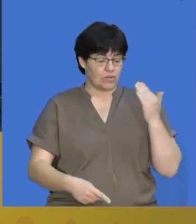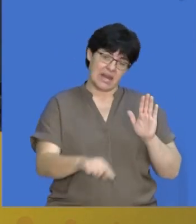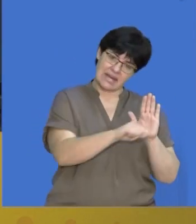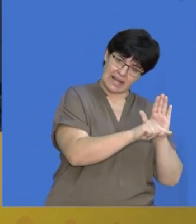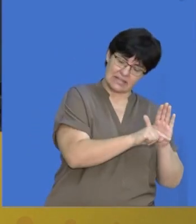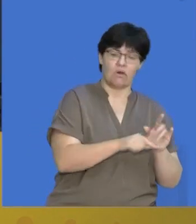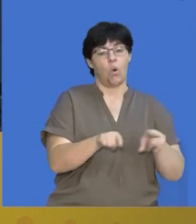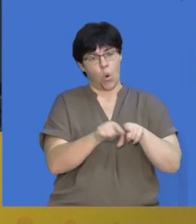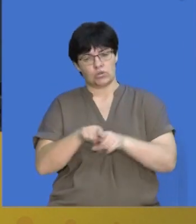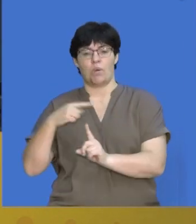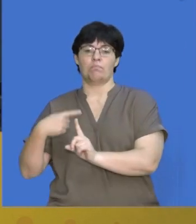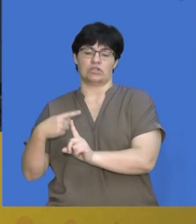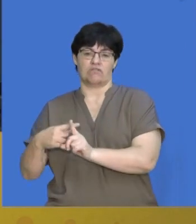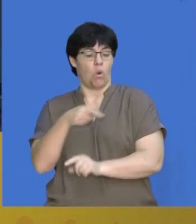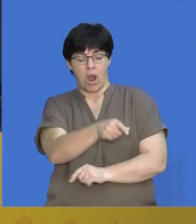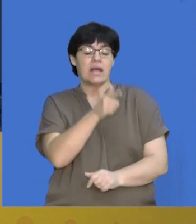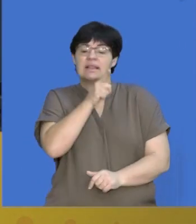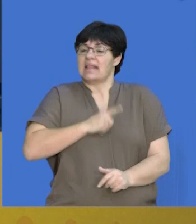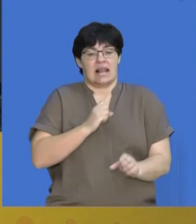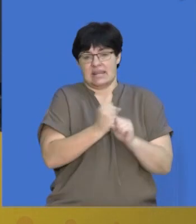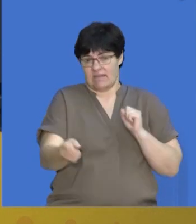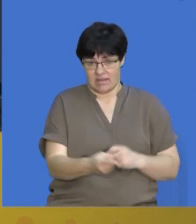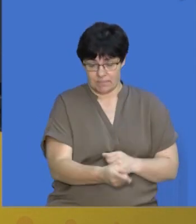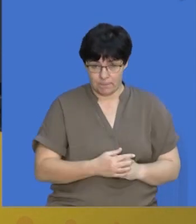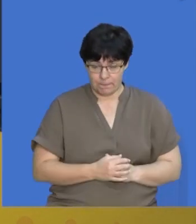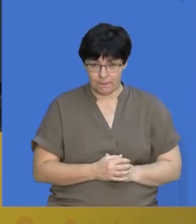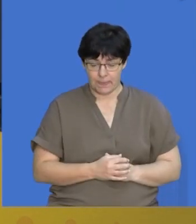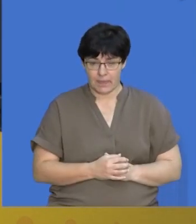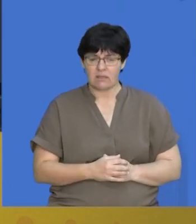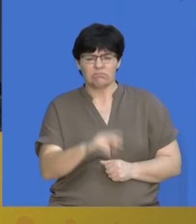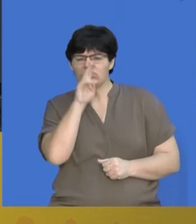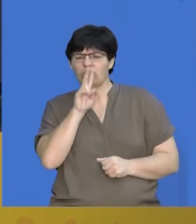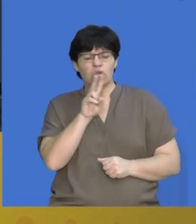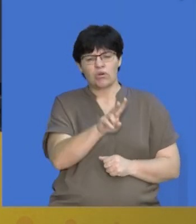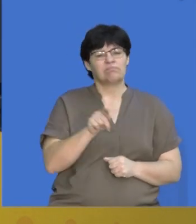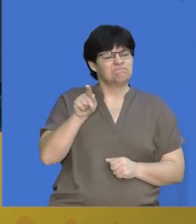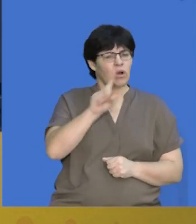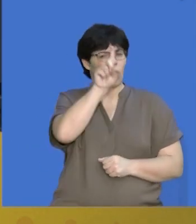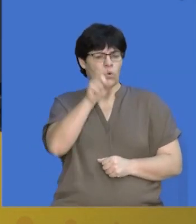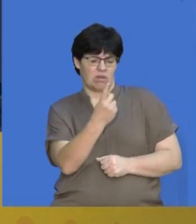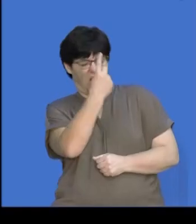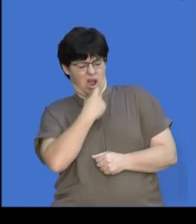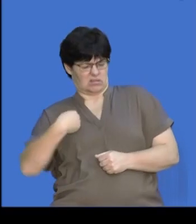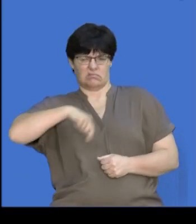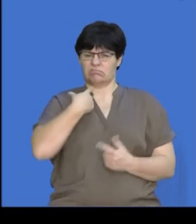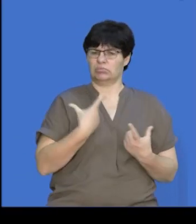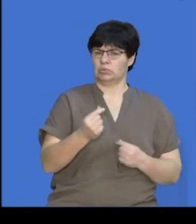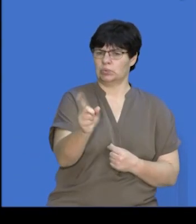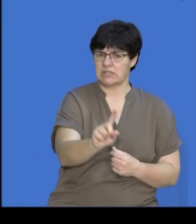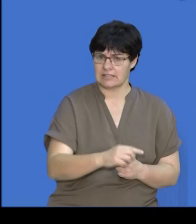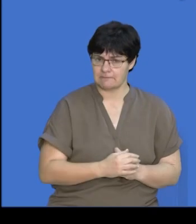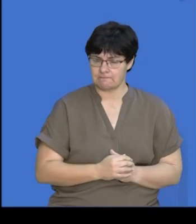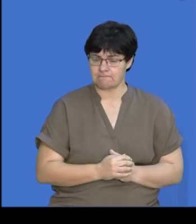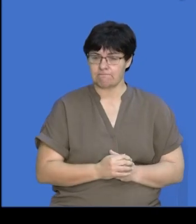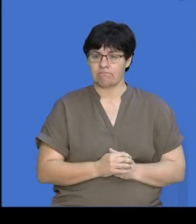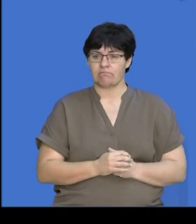negative as well as the positive aspects of that content. Let's look closely at what this question is asking. In terms of this